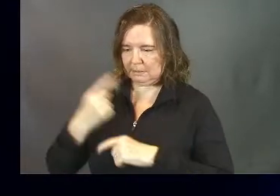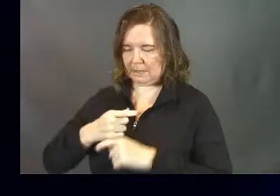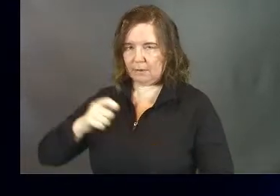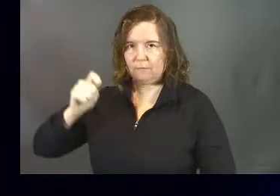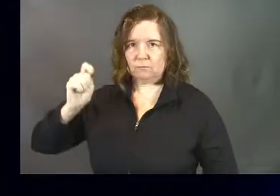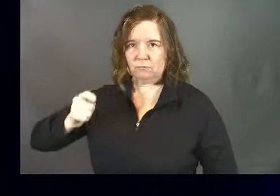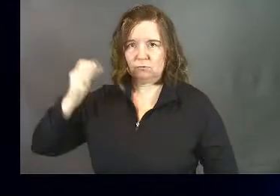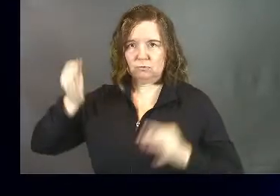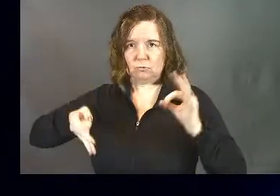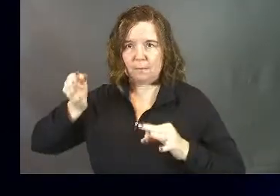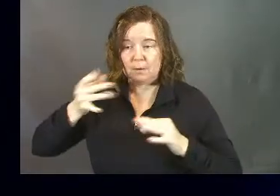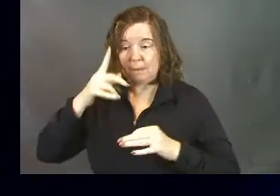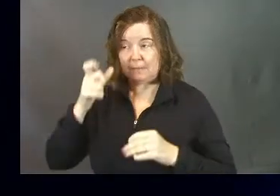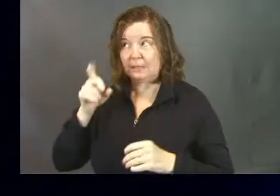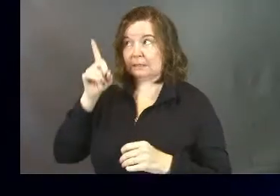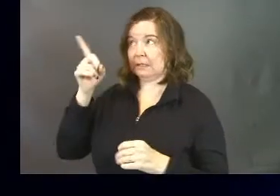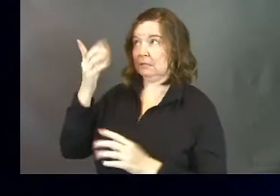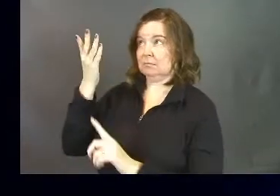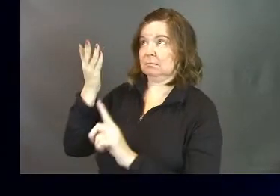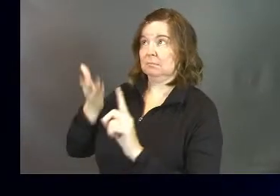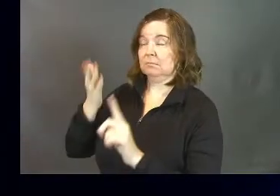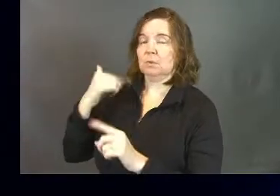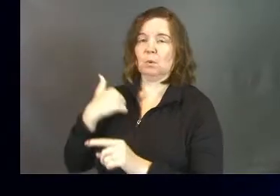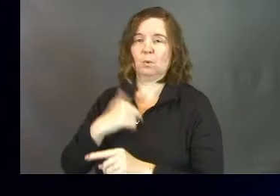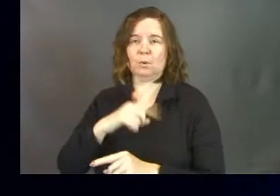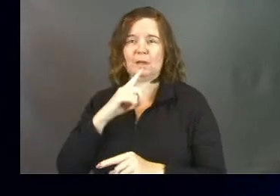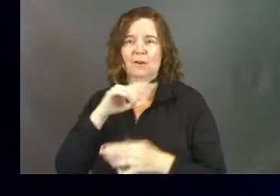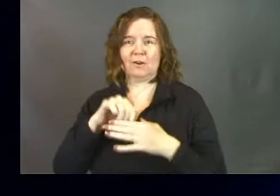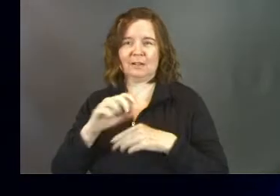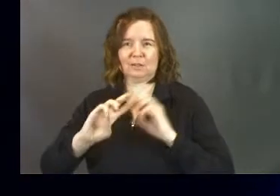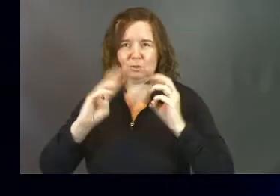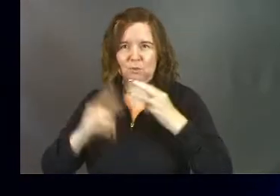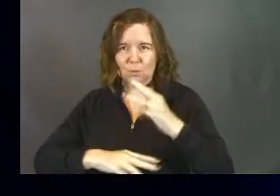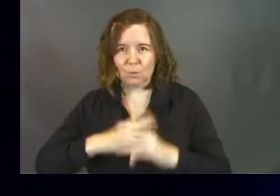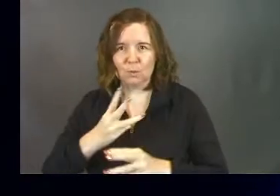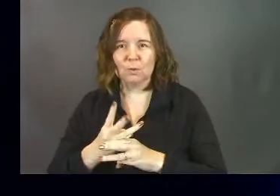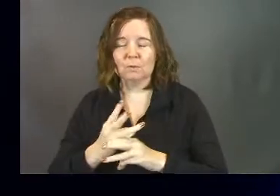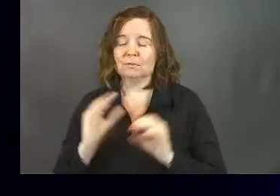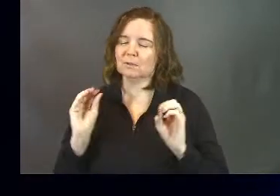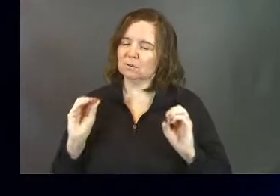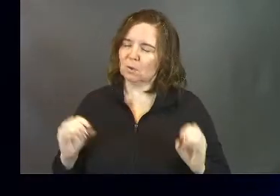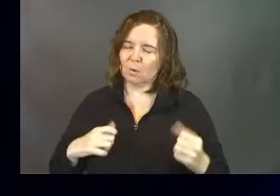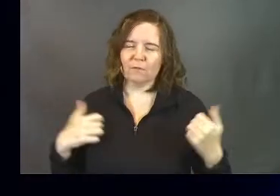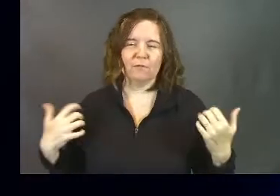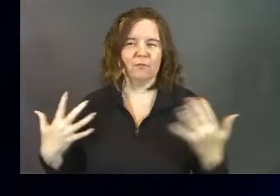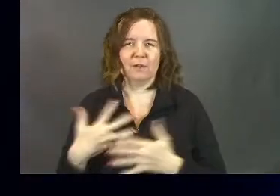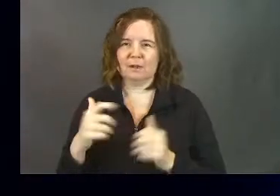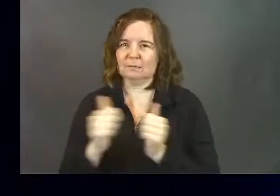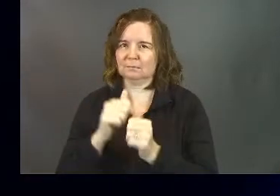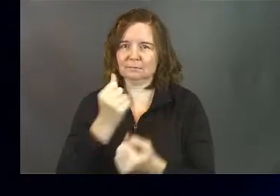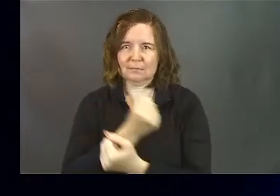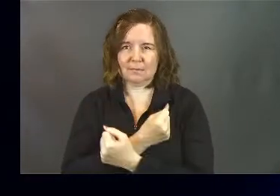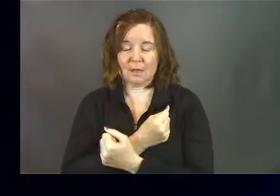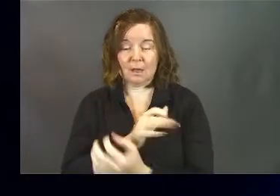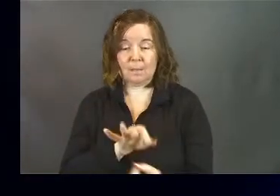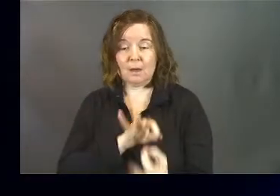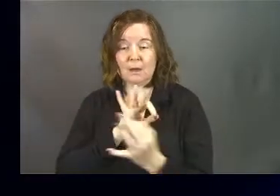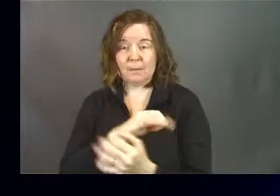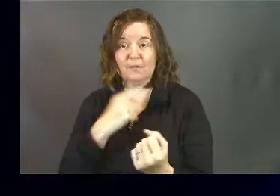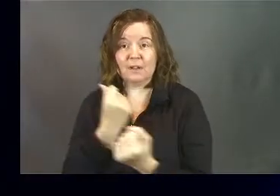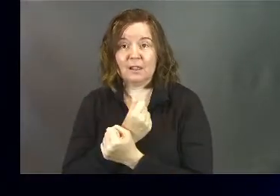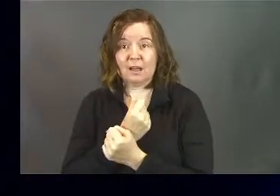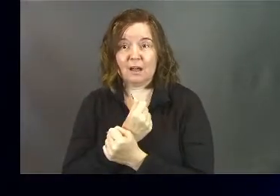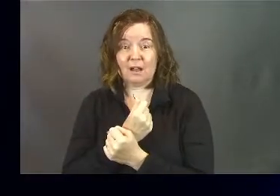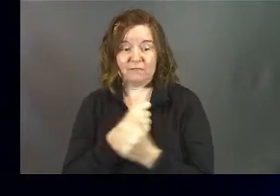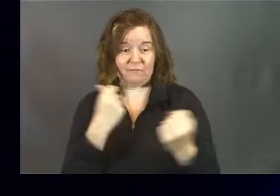judgment, because as he is, so are we in this world. There is no fear in love, but perfect love